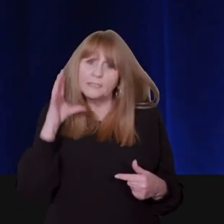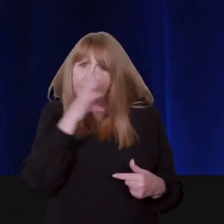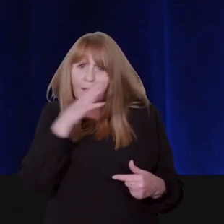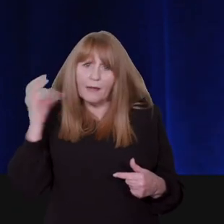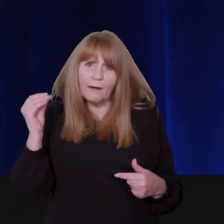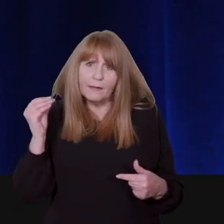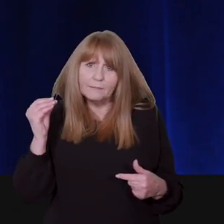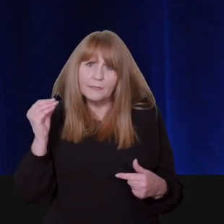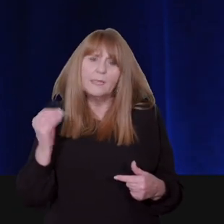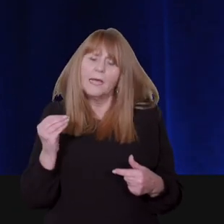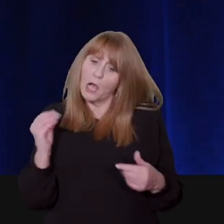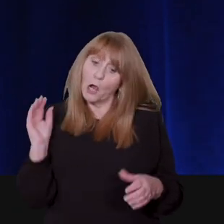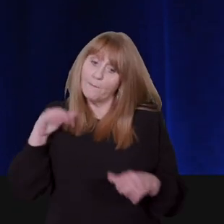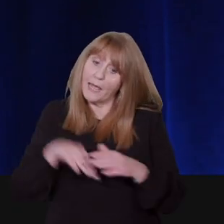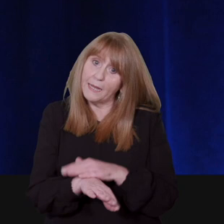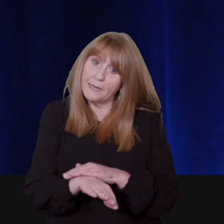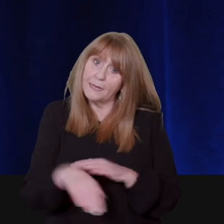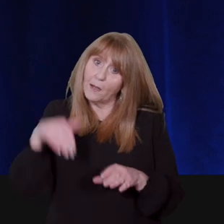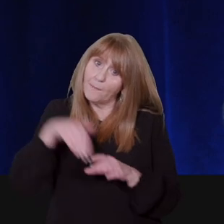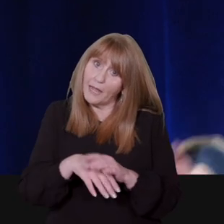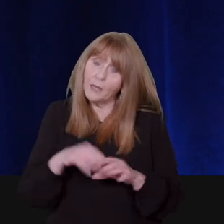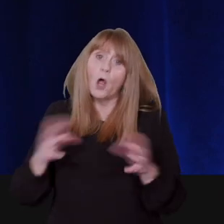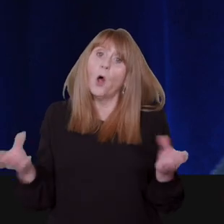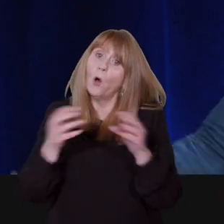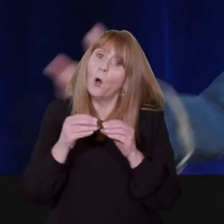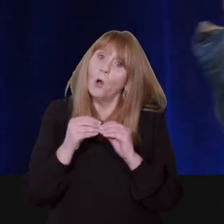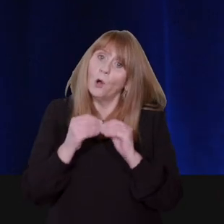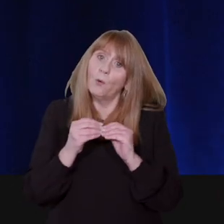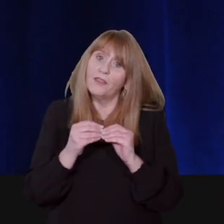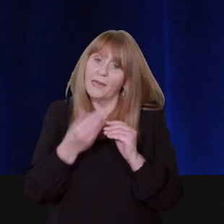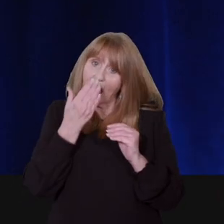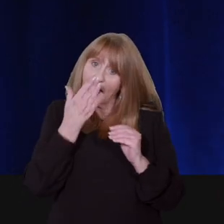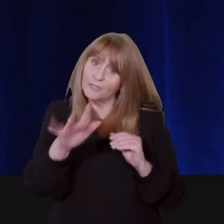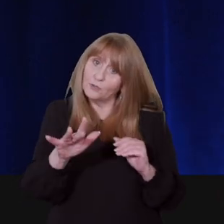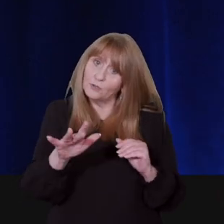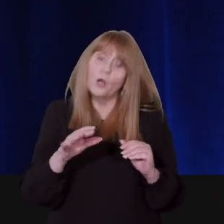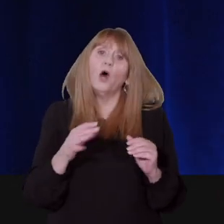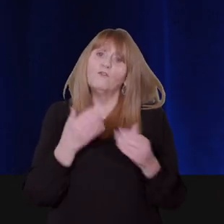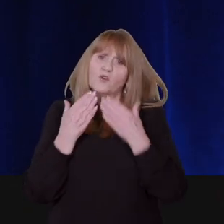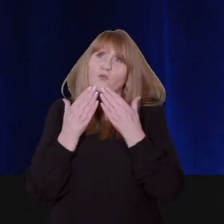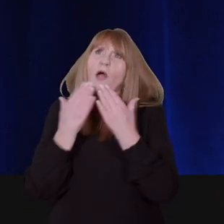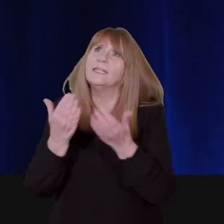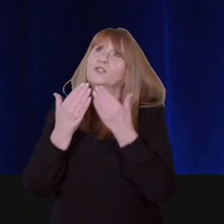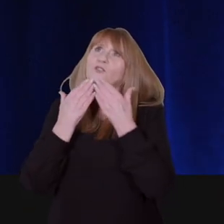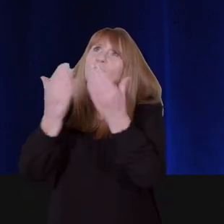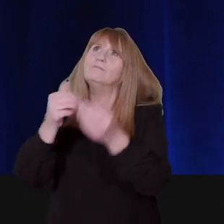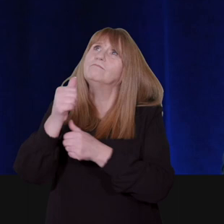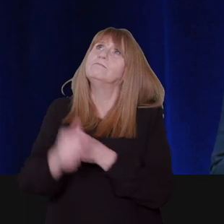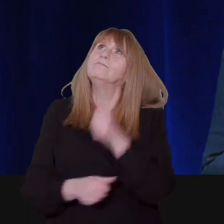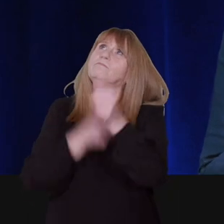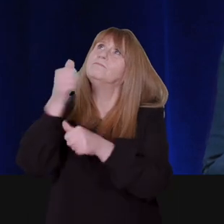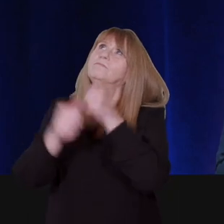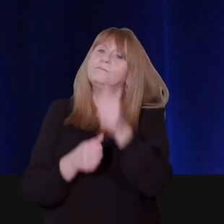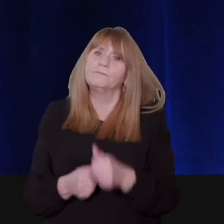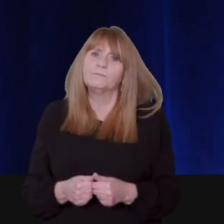of gratitude and faith, and that you bring love and life into the situation. When I'm making a cup of tea